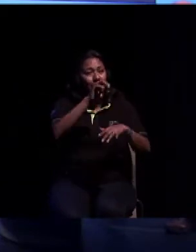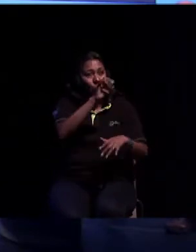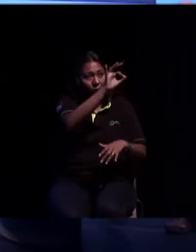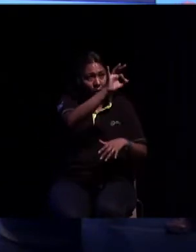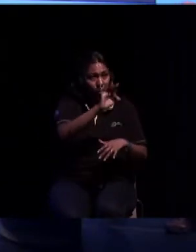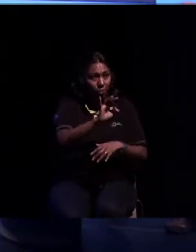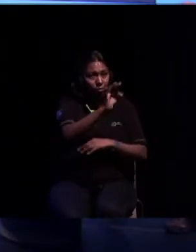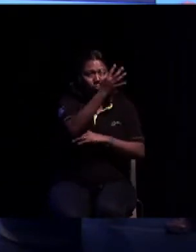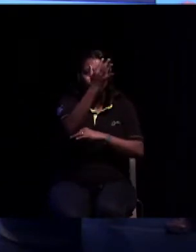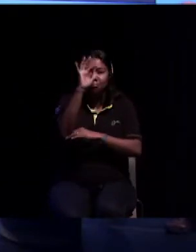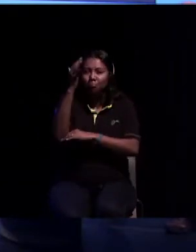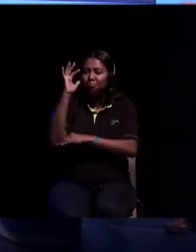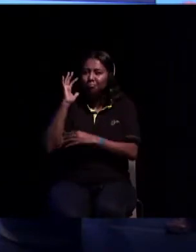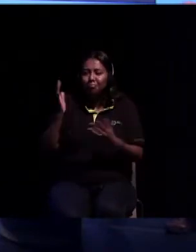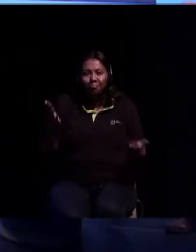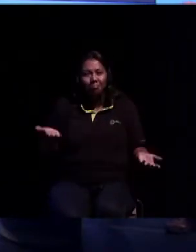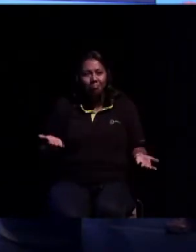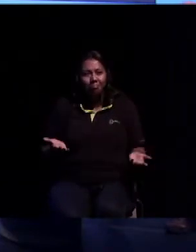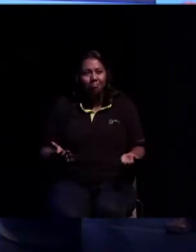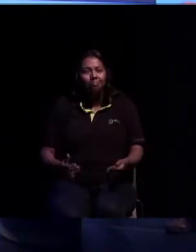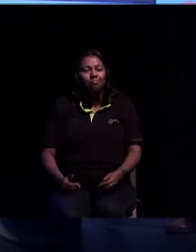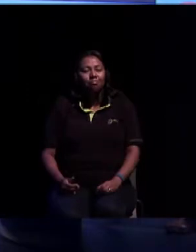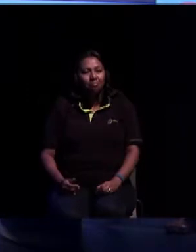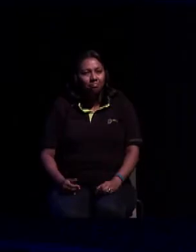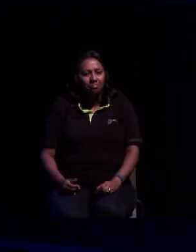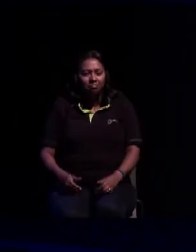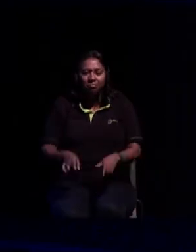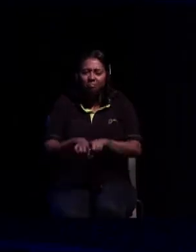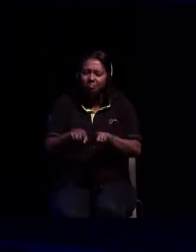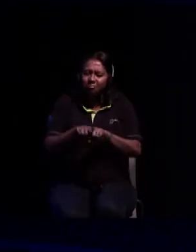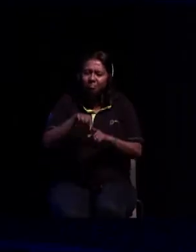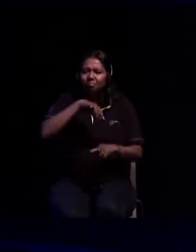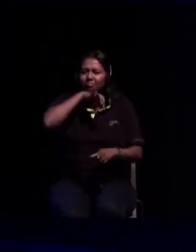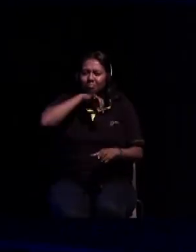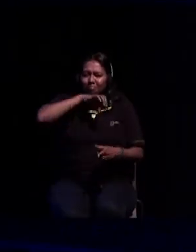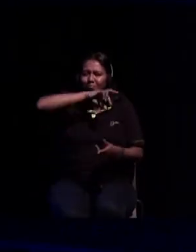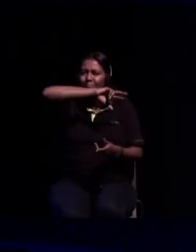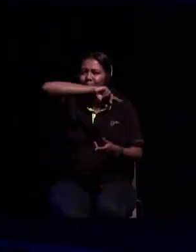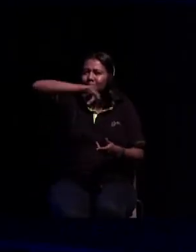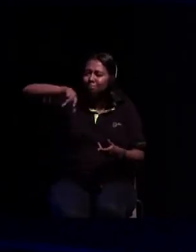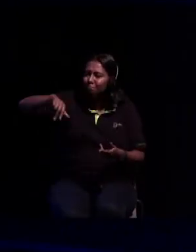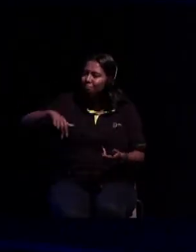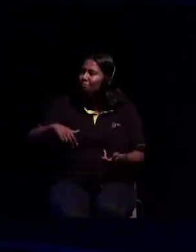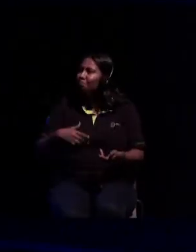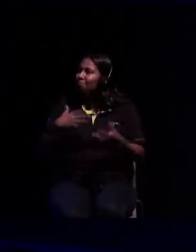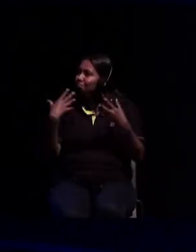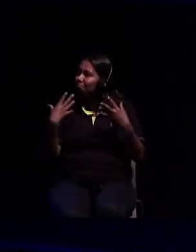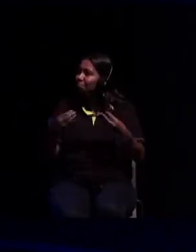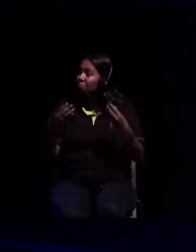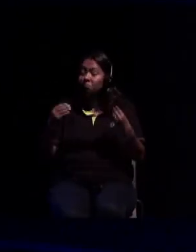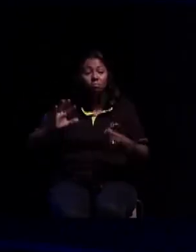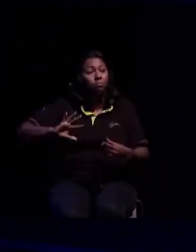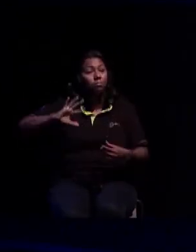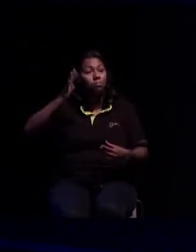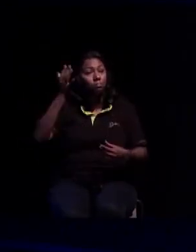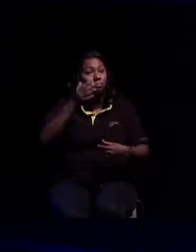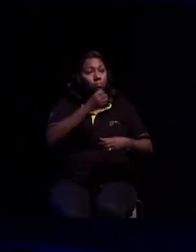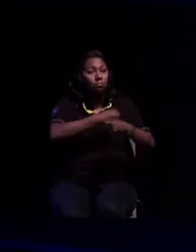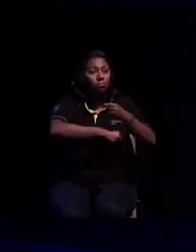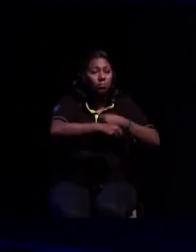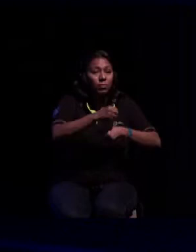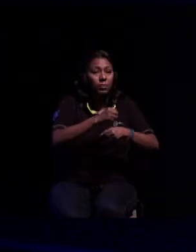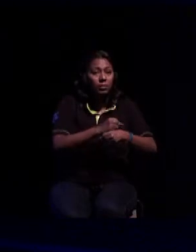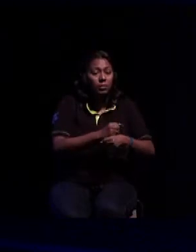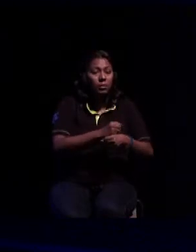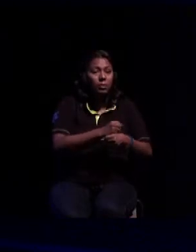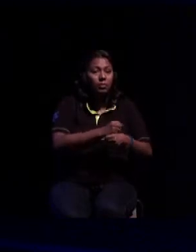and biodiversity that's quite strong. What happened in the 1990s was there was a downturn in agriculture,